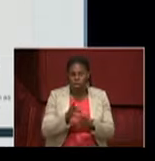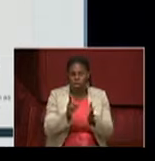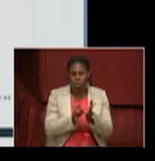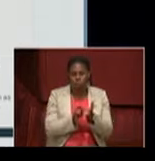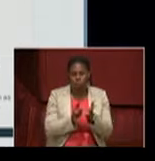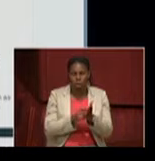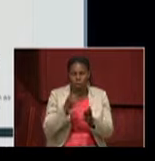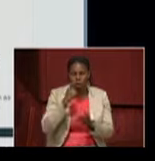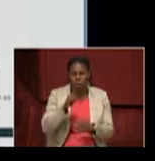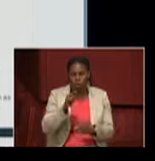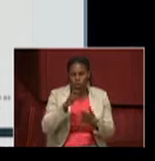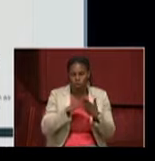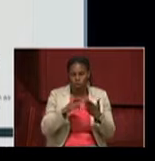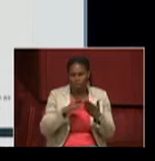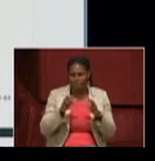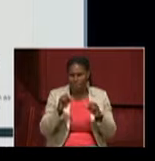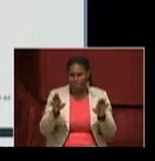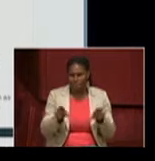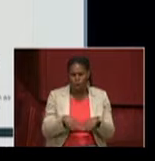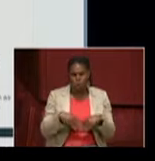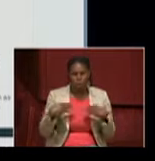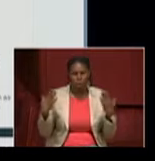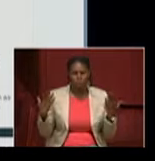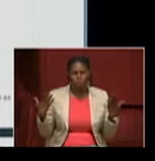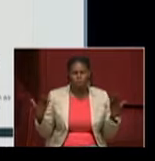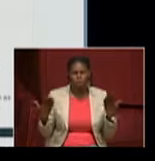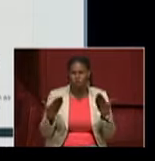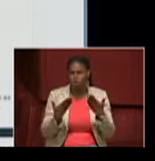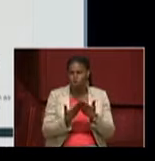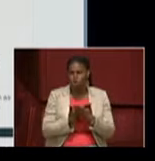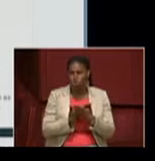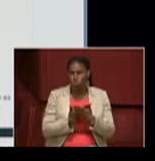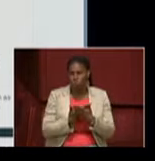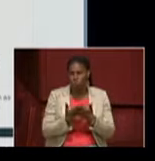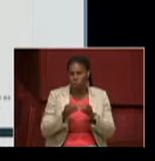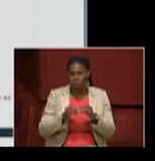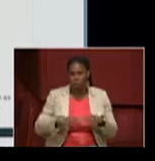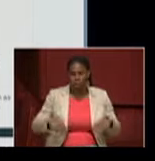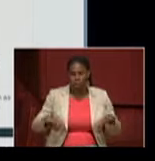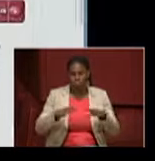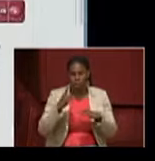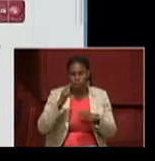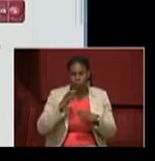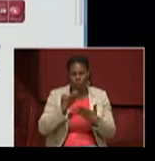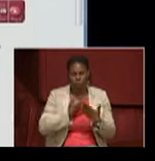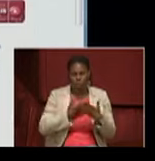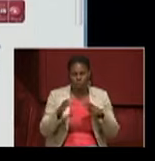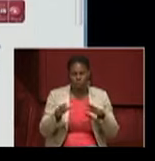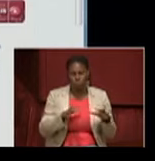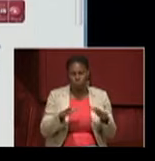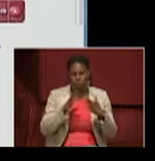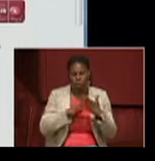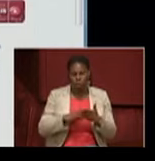can really open up a whole new field for you in doing your research.